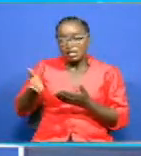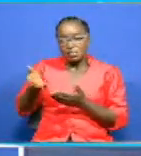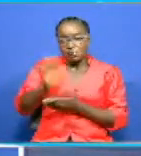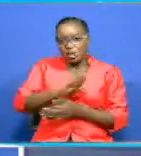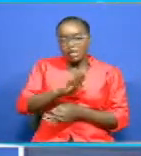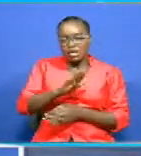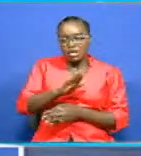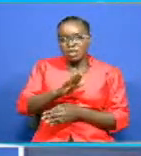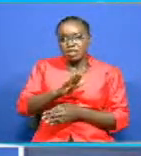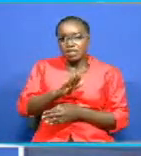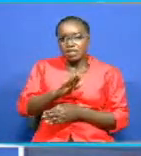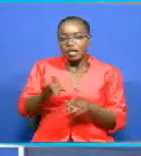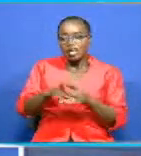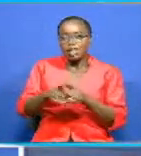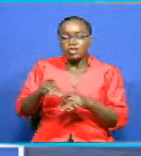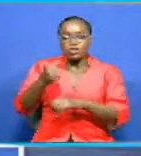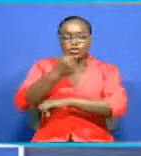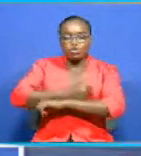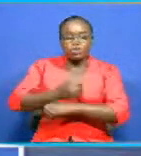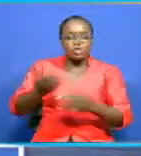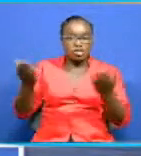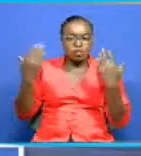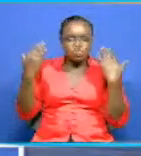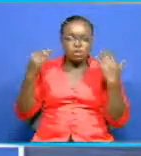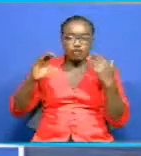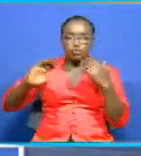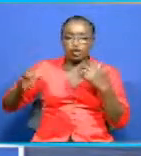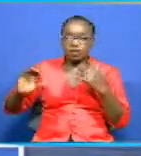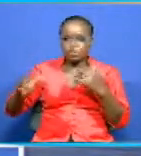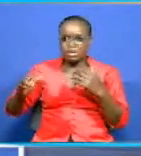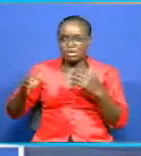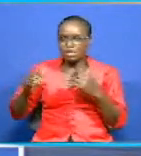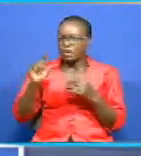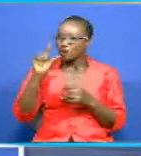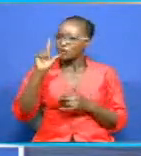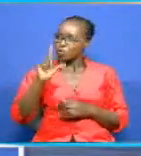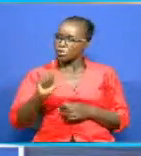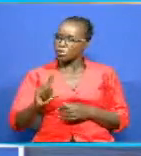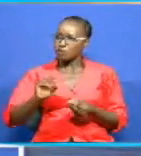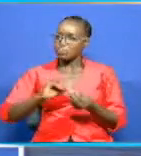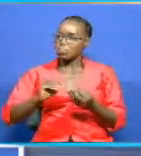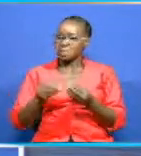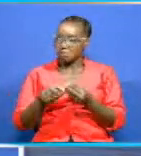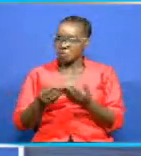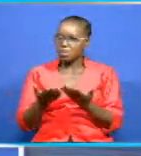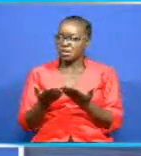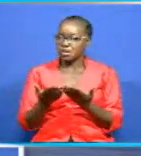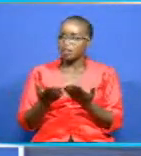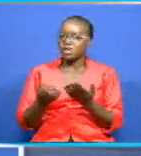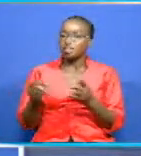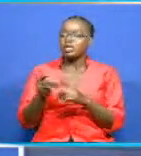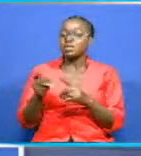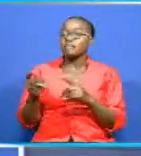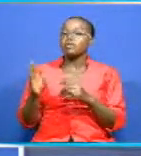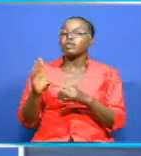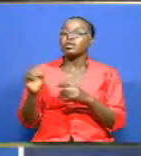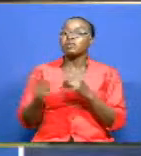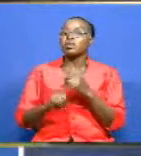school. This even as schools in Meru County recorded a low turnout since schools reopened on the 4th of January